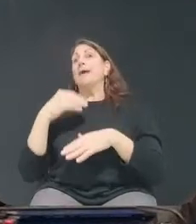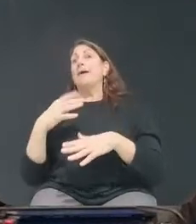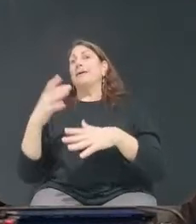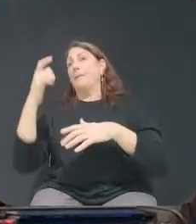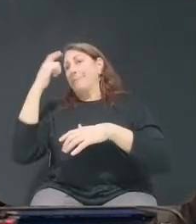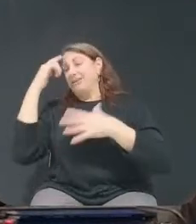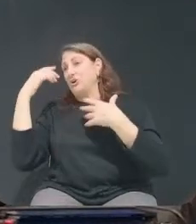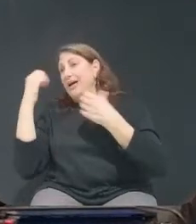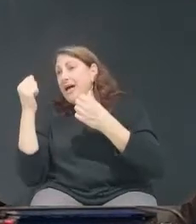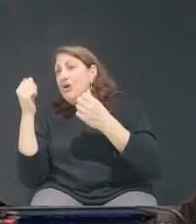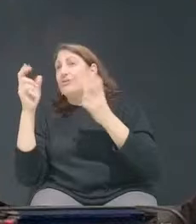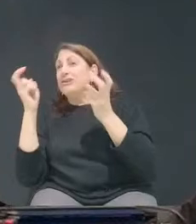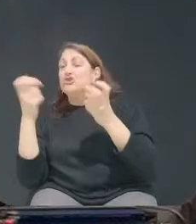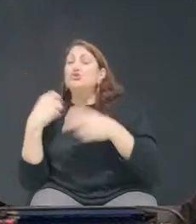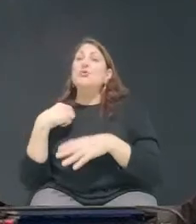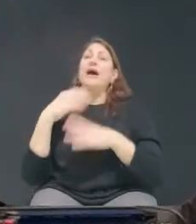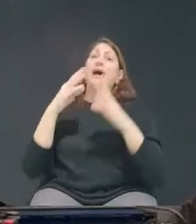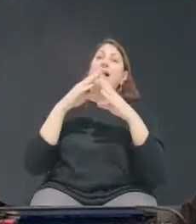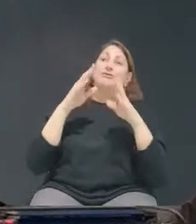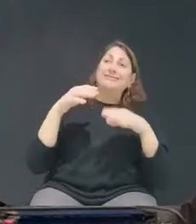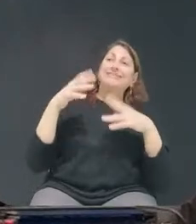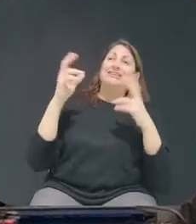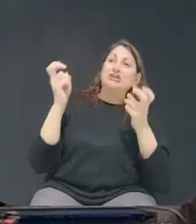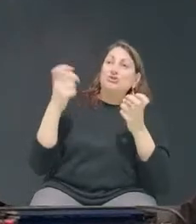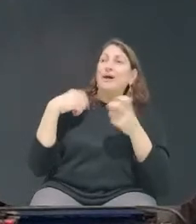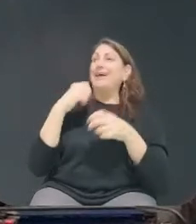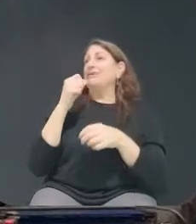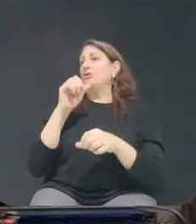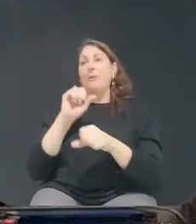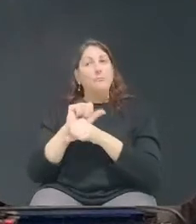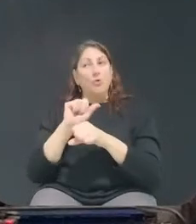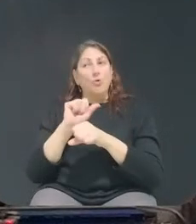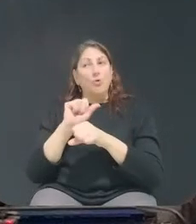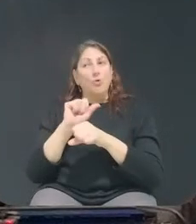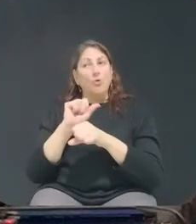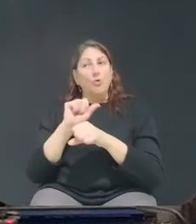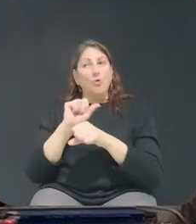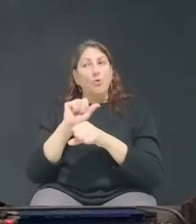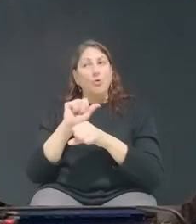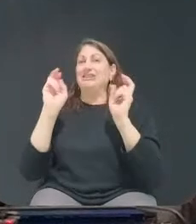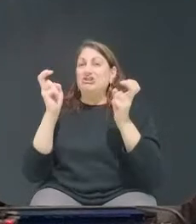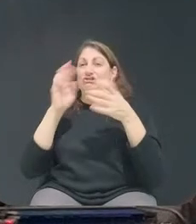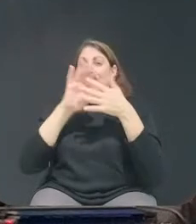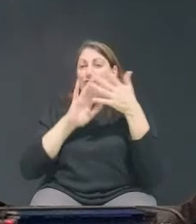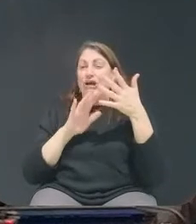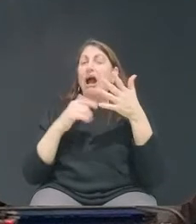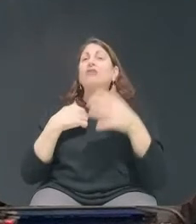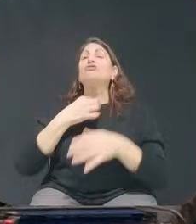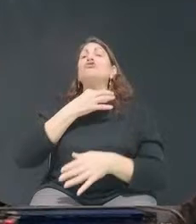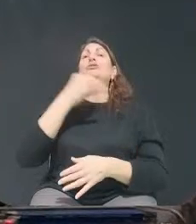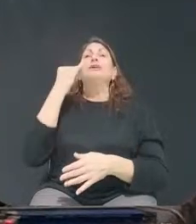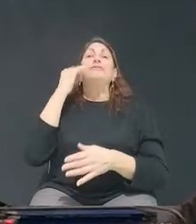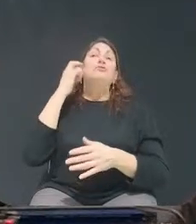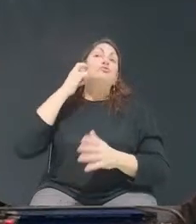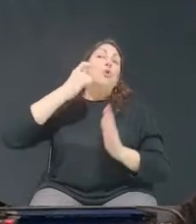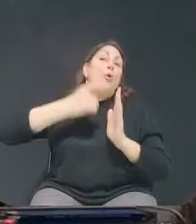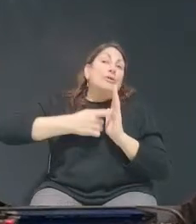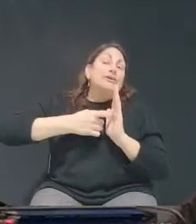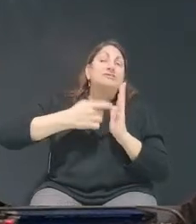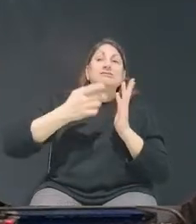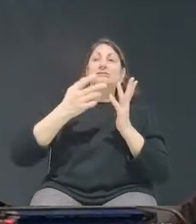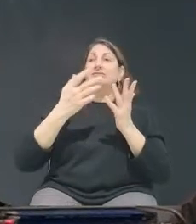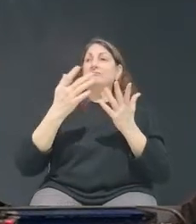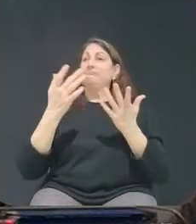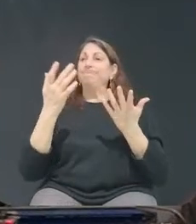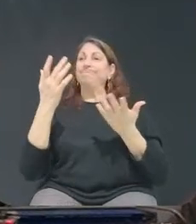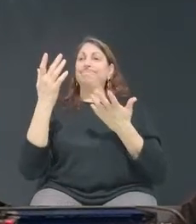I'm curious if you noticed any trends over that long stretch of which parts of the city government have thought